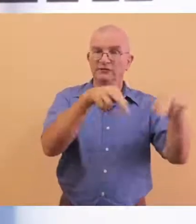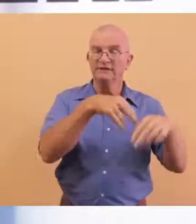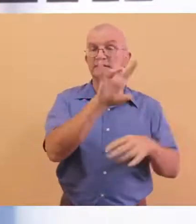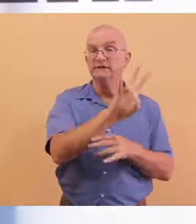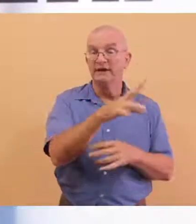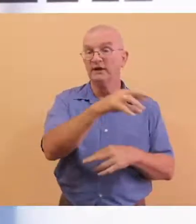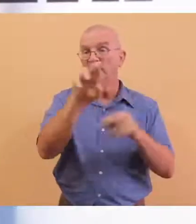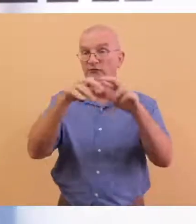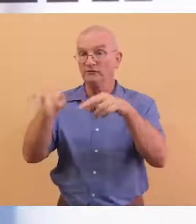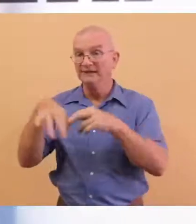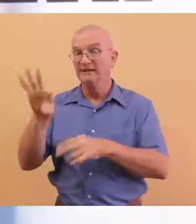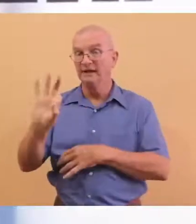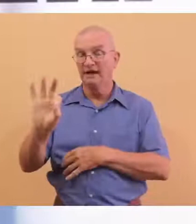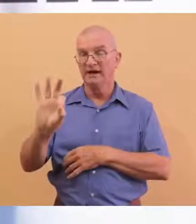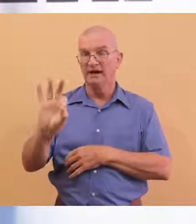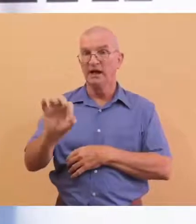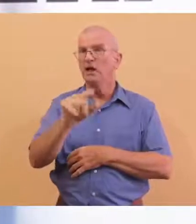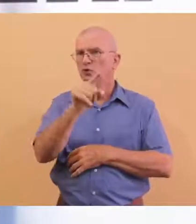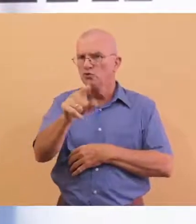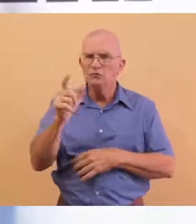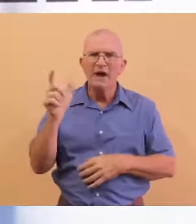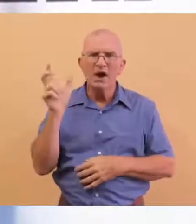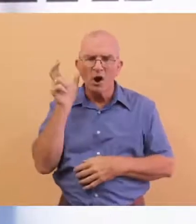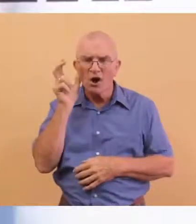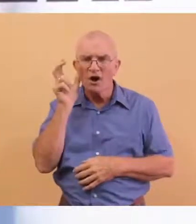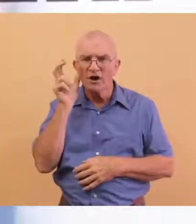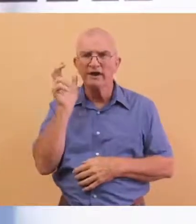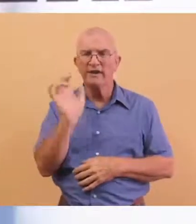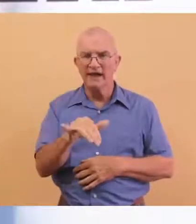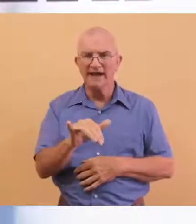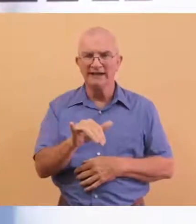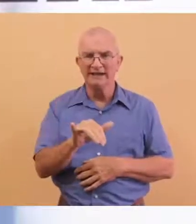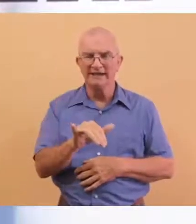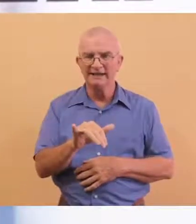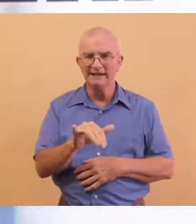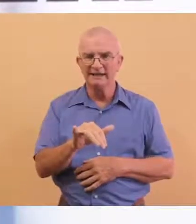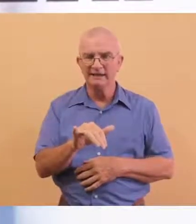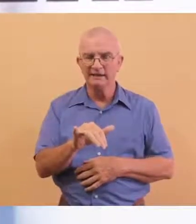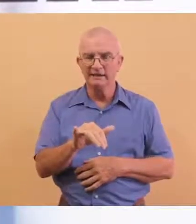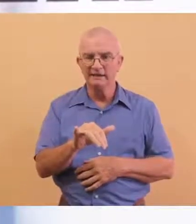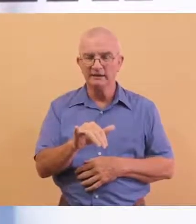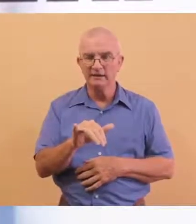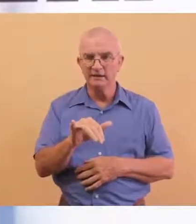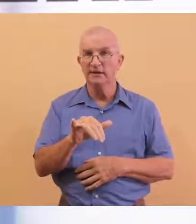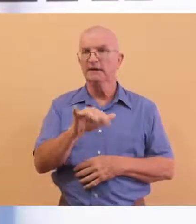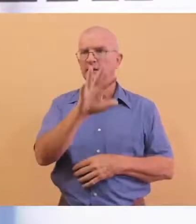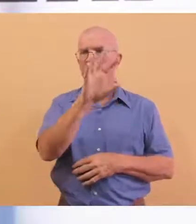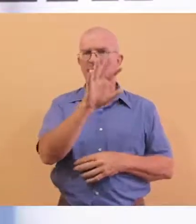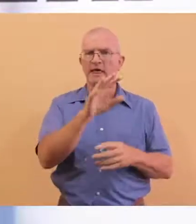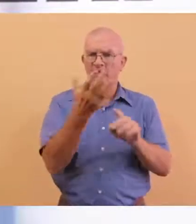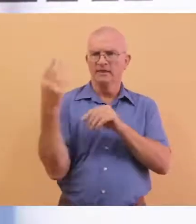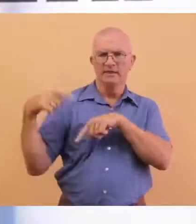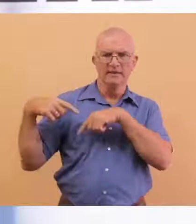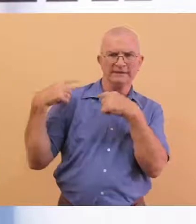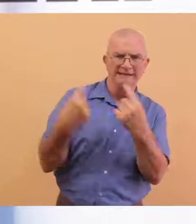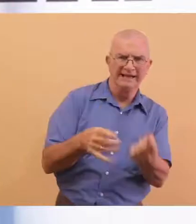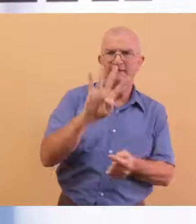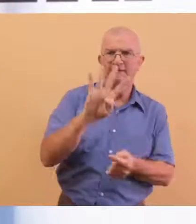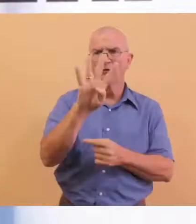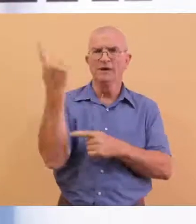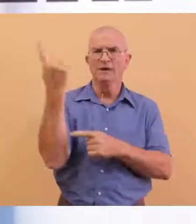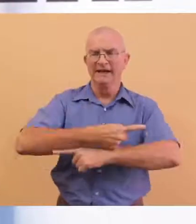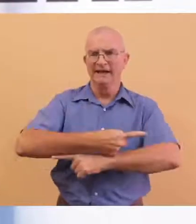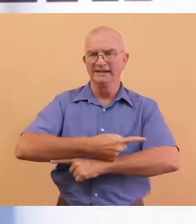9. You would have heard that in the space of 96 hours, that's 4 days, we